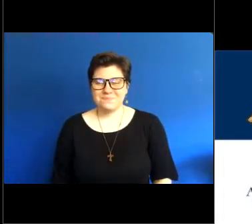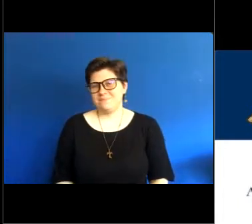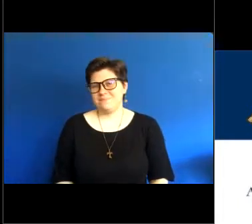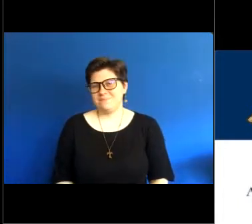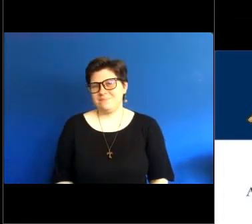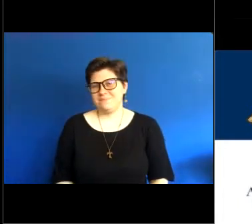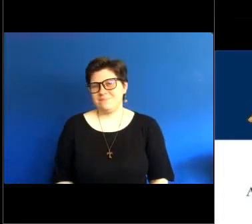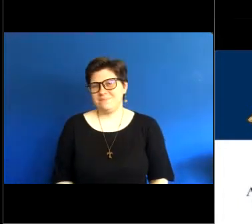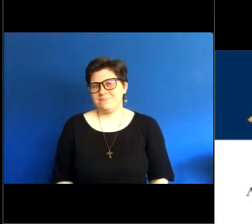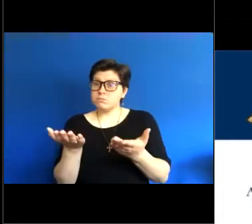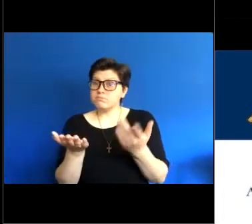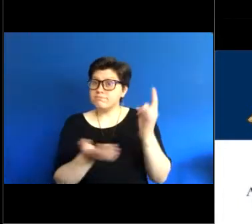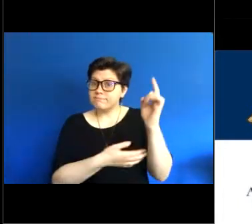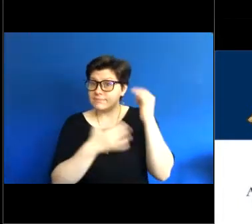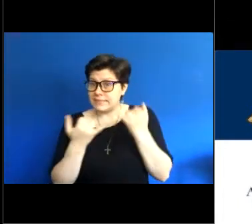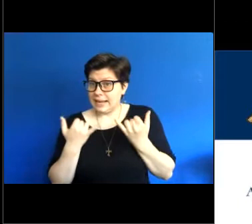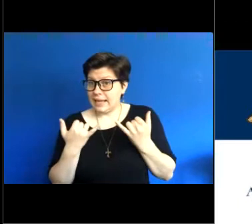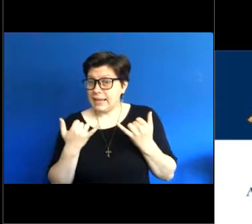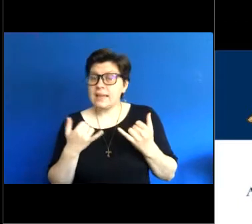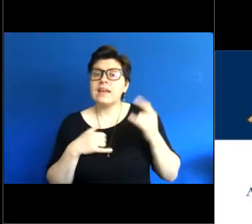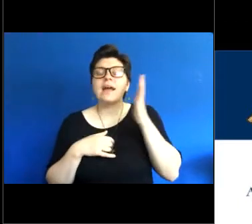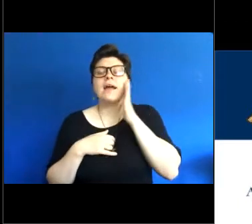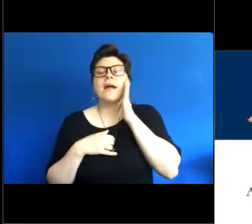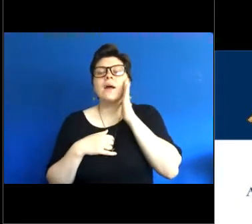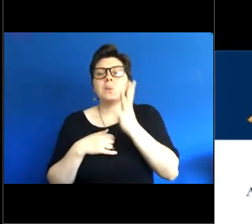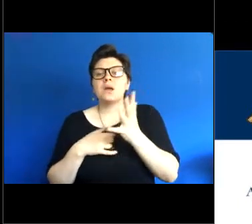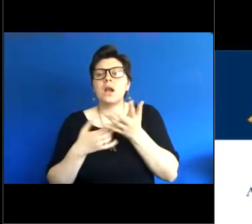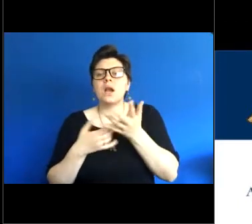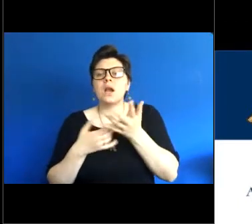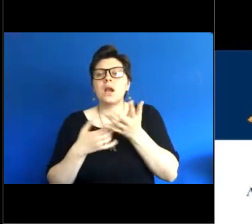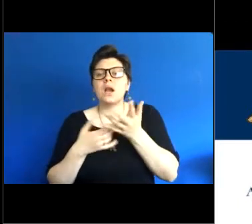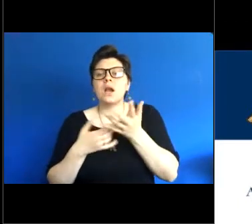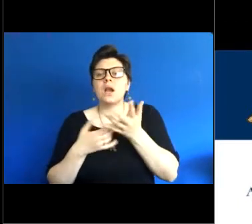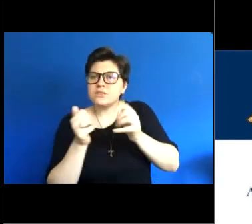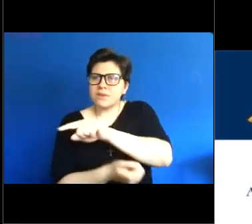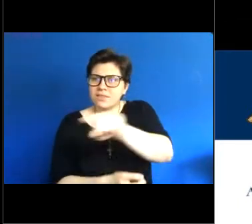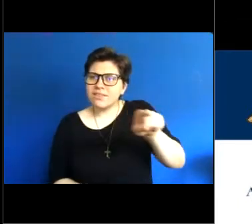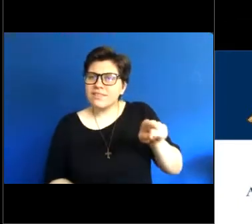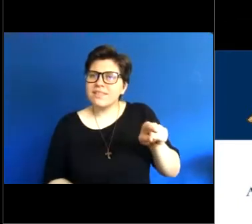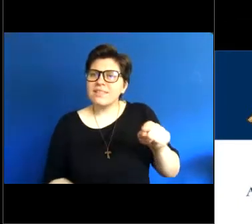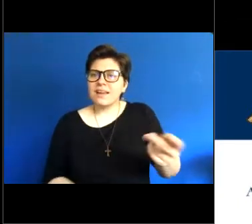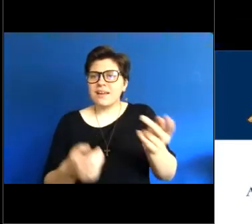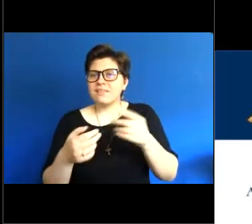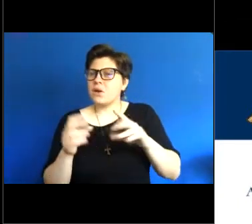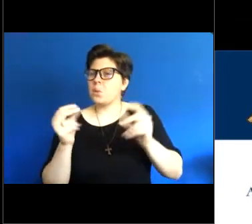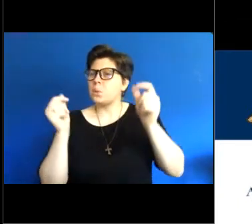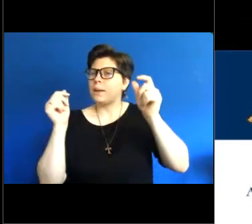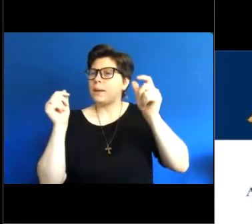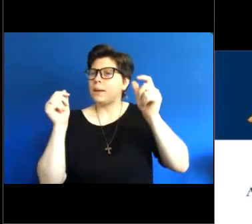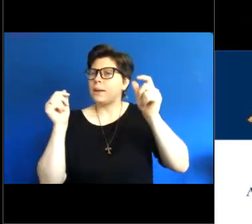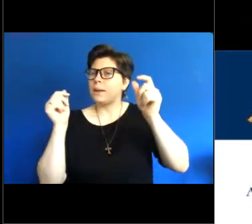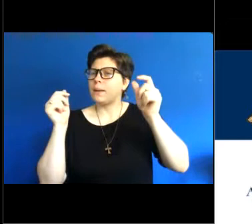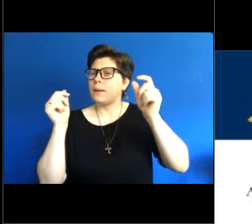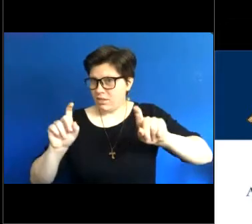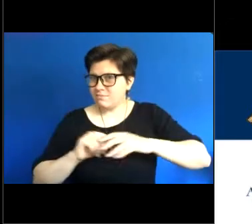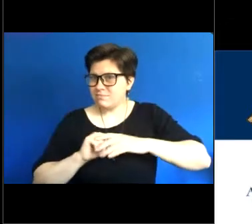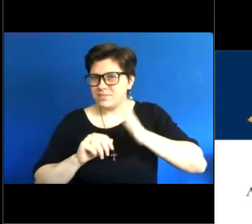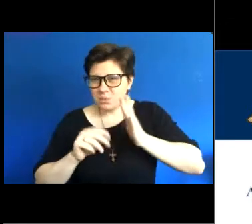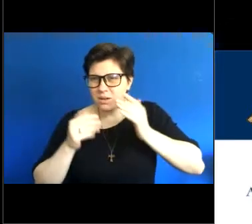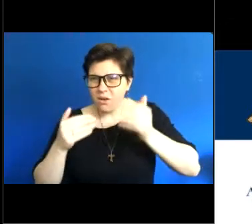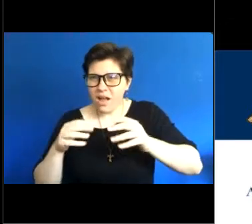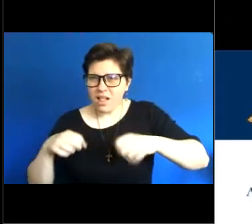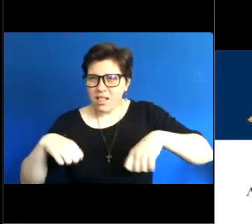So we thought today we would kind of engage with everyone and see and do a quick poll. So we'll go ahead